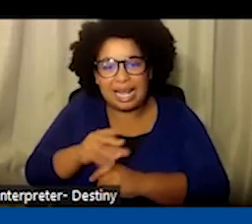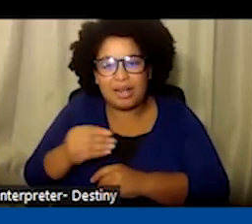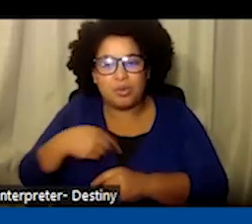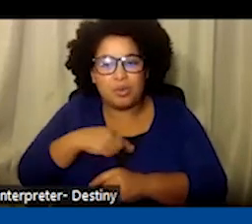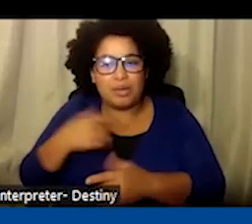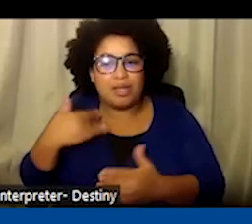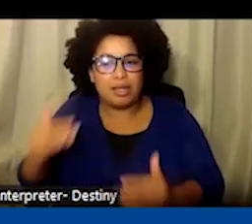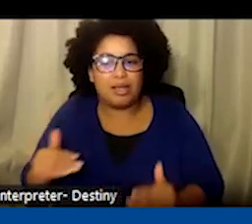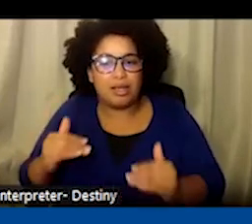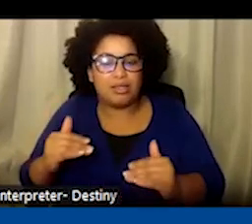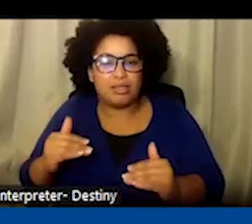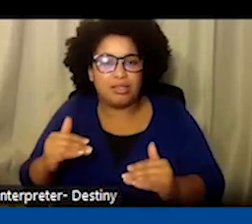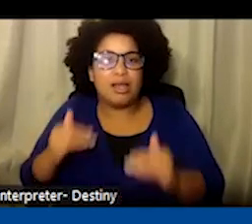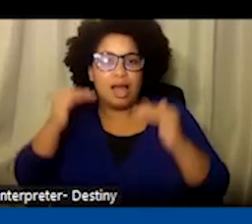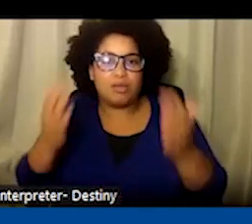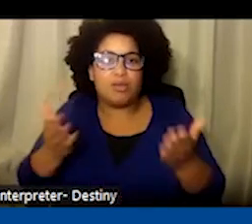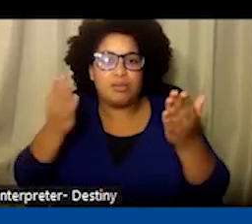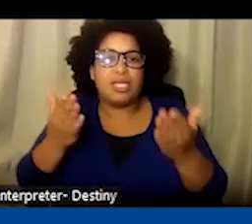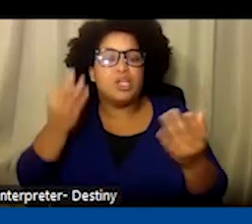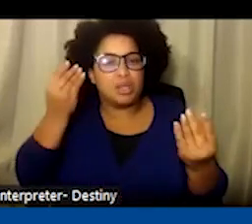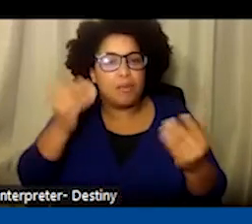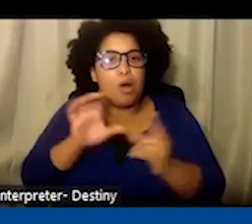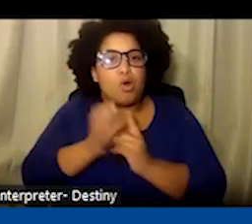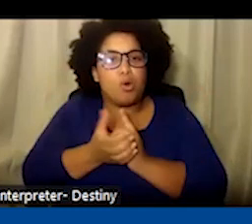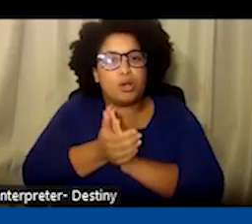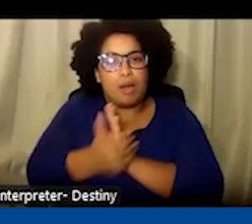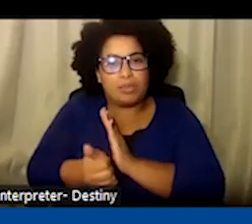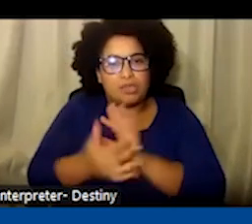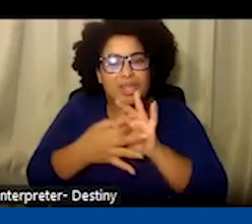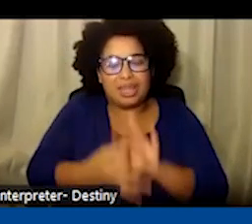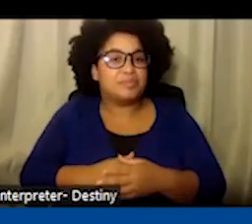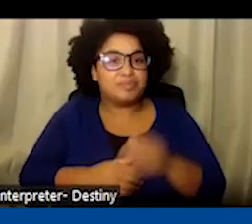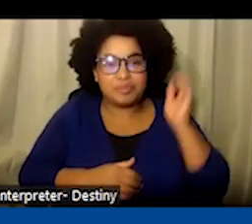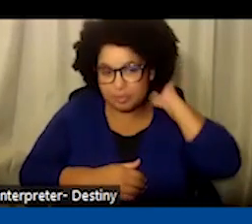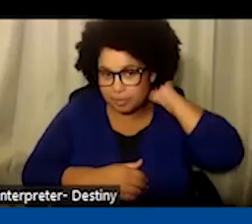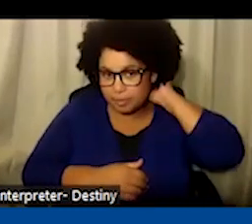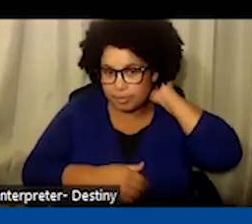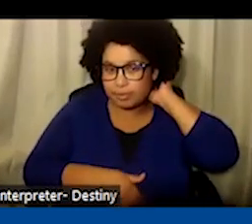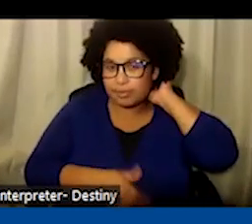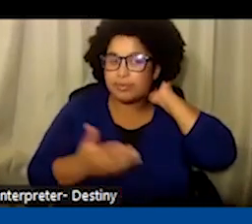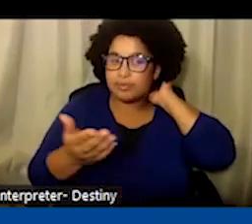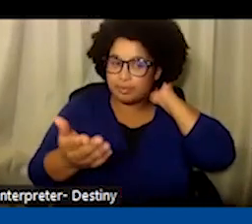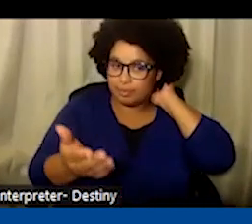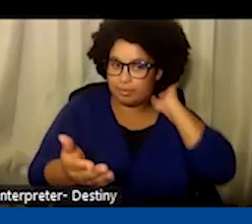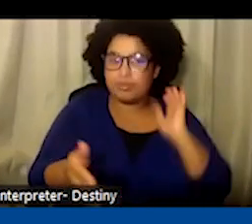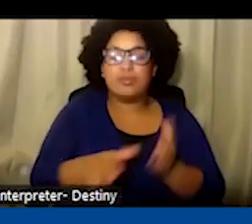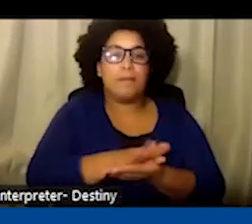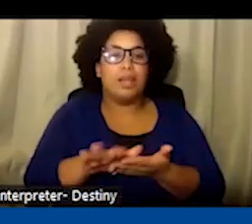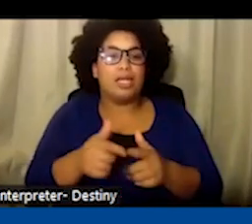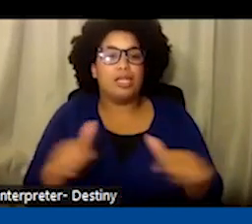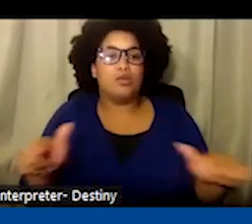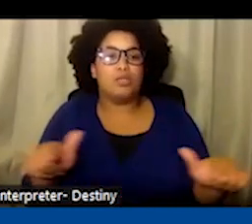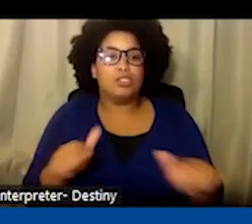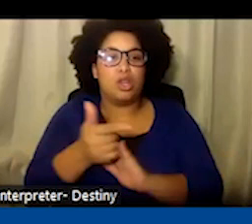highly recommend that you do consider culture competency when providing language interpretation. Now, plain language. It is the